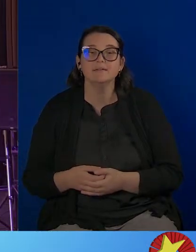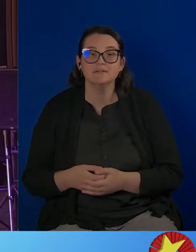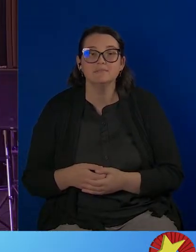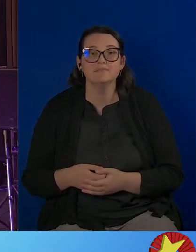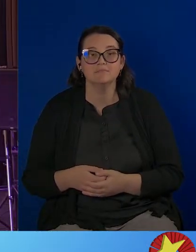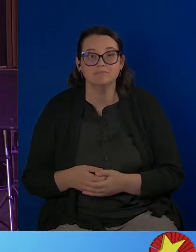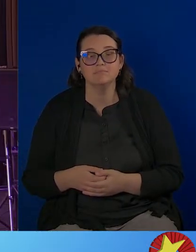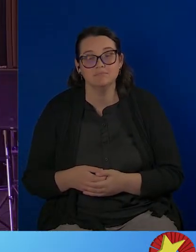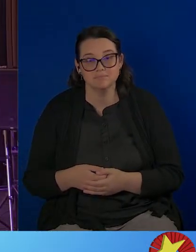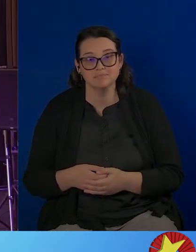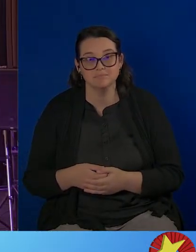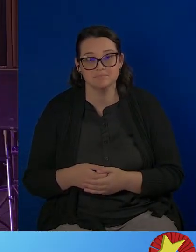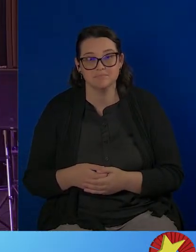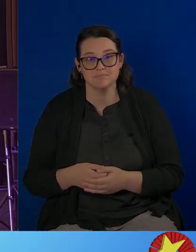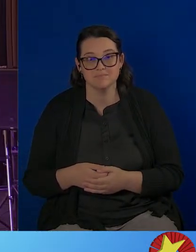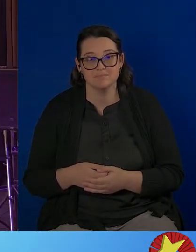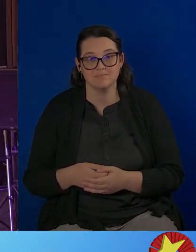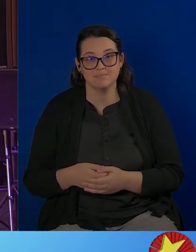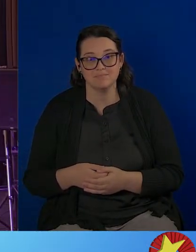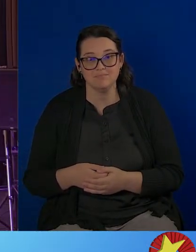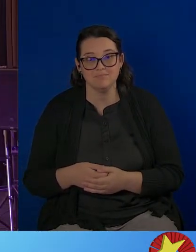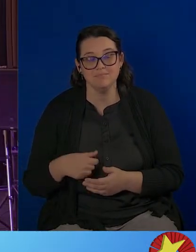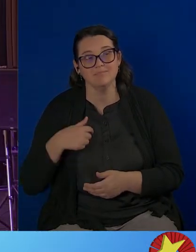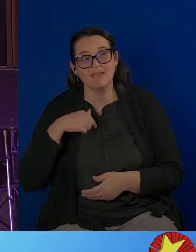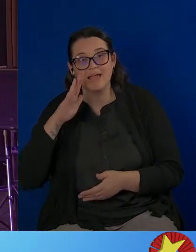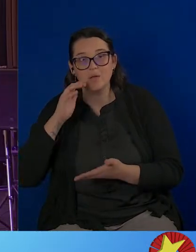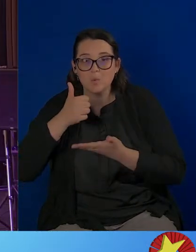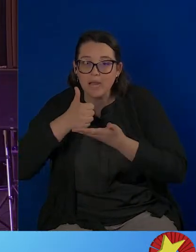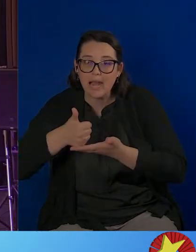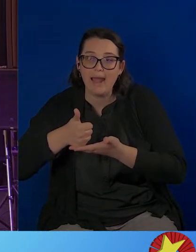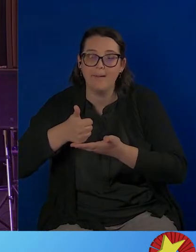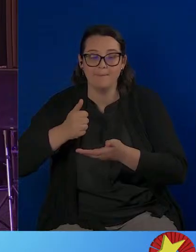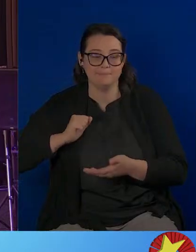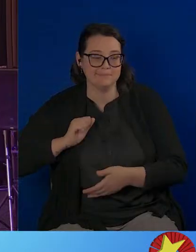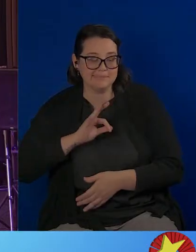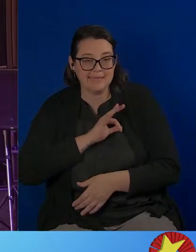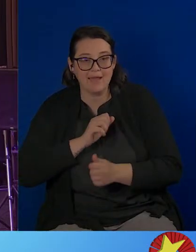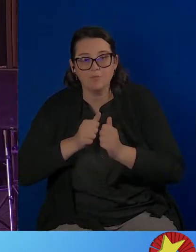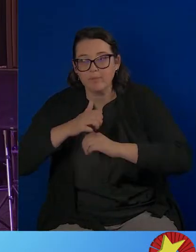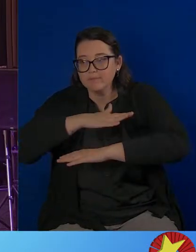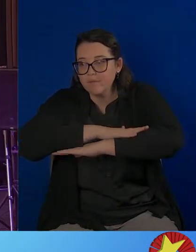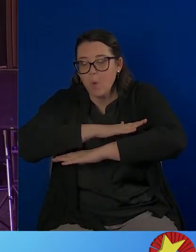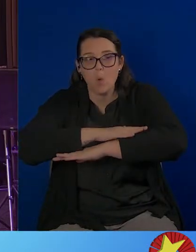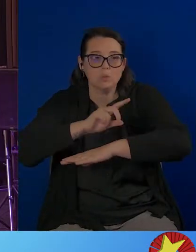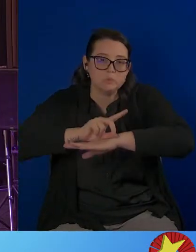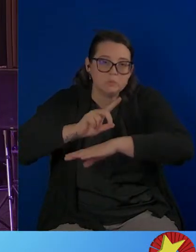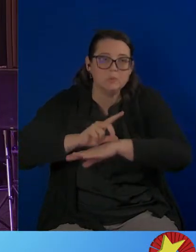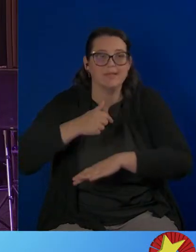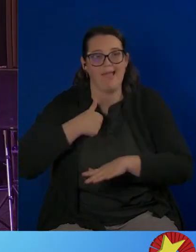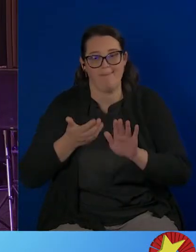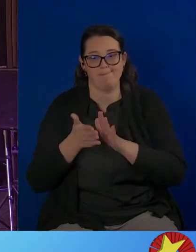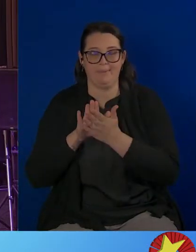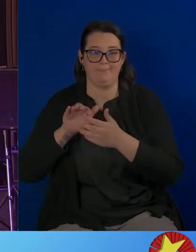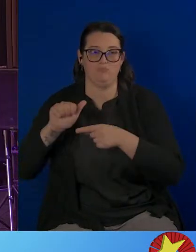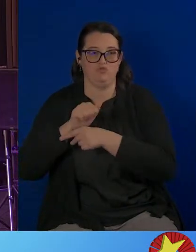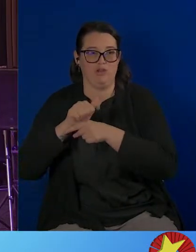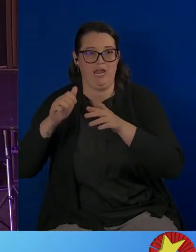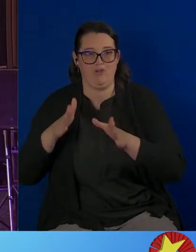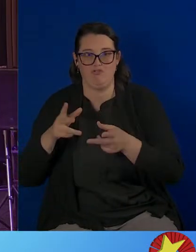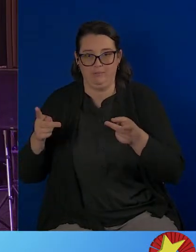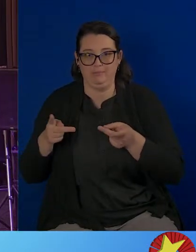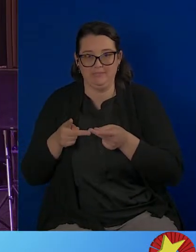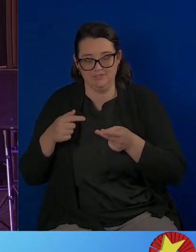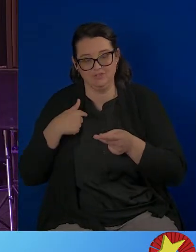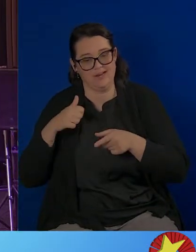help our staff with floor duties. I transitioned into a trainer position, and I trained